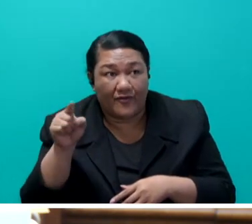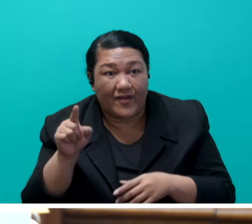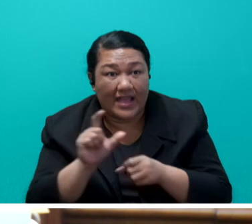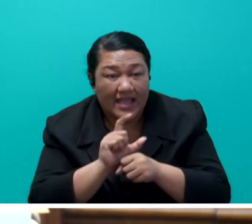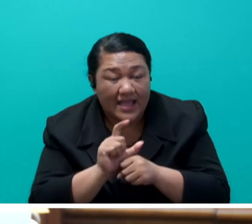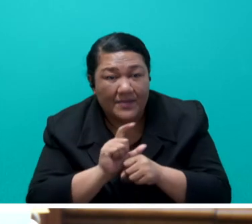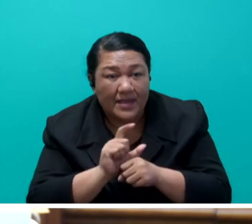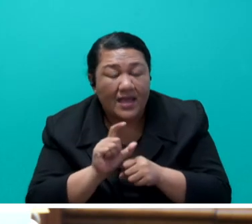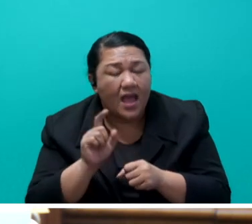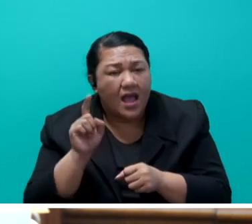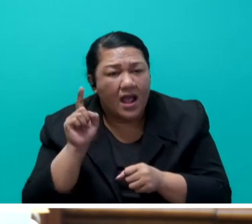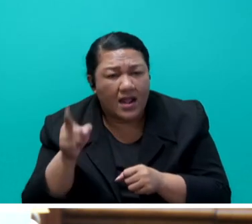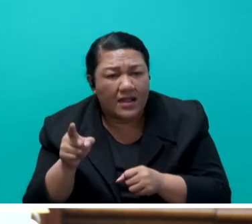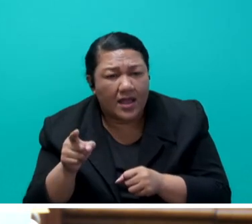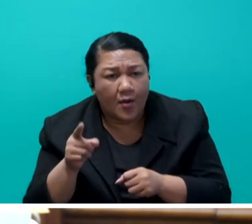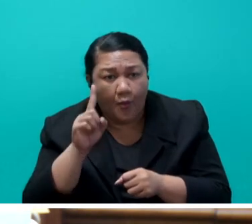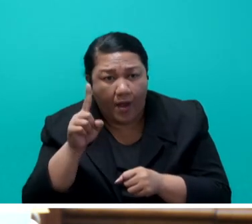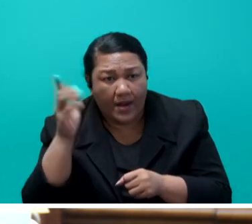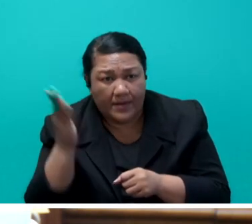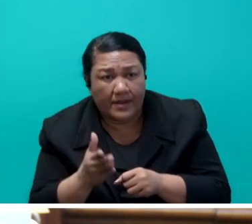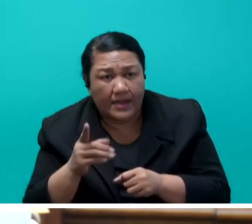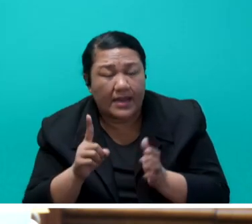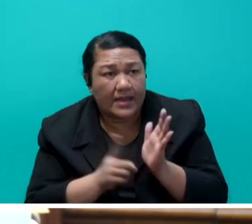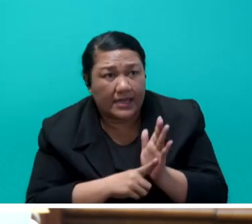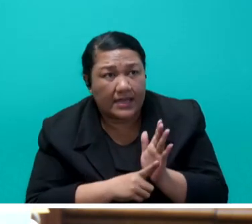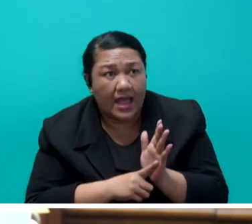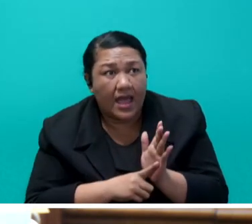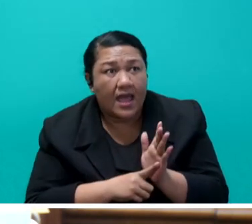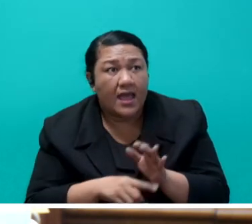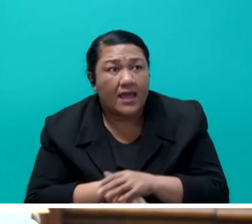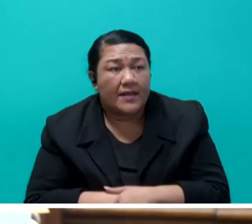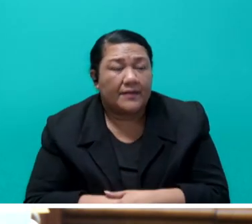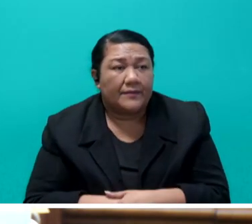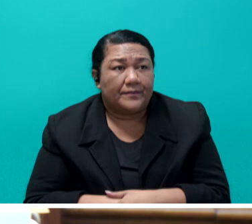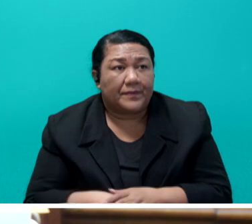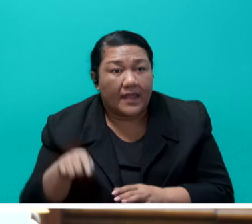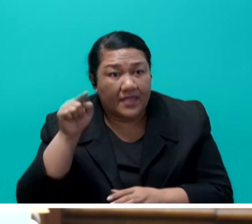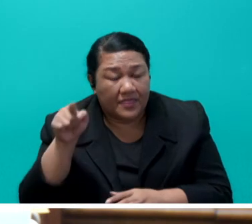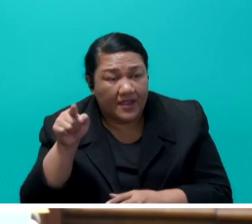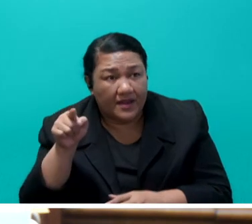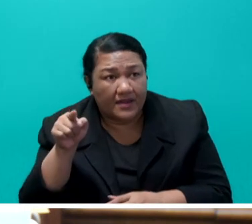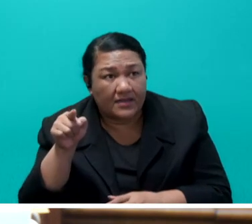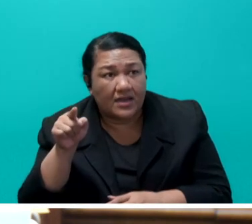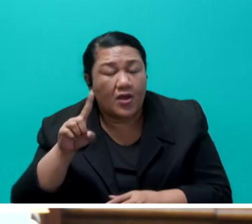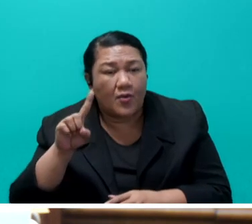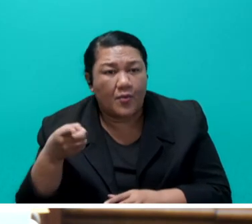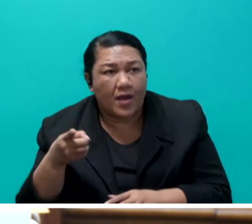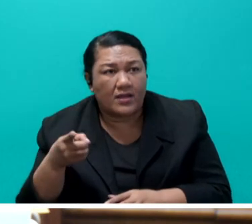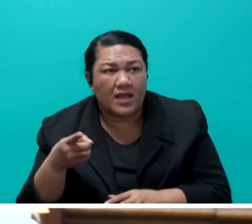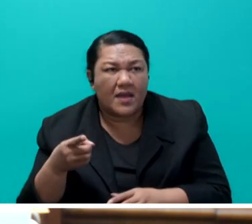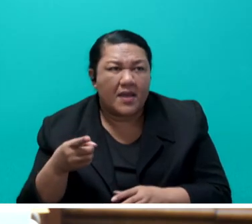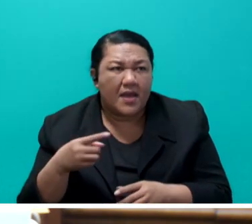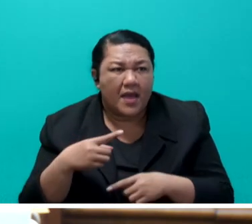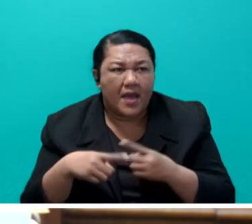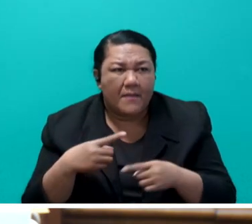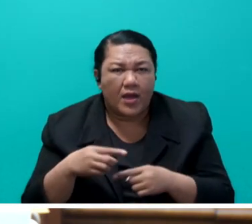liter, which falls well below the World Health Organization limit of 10,000